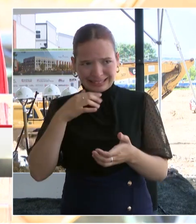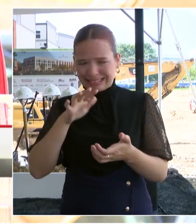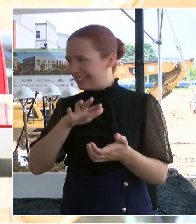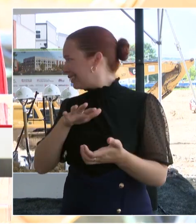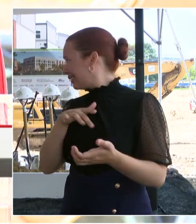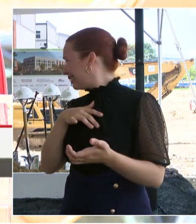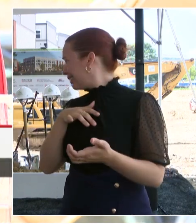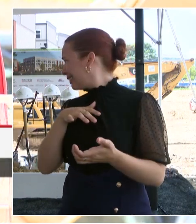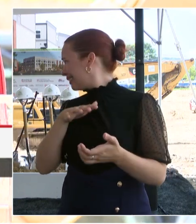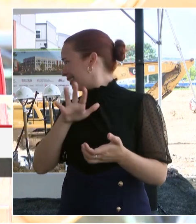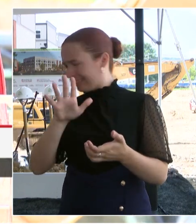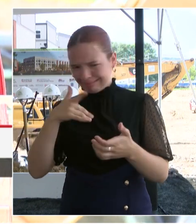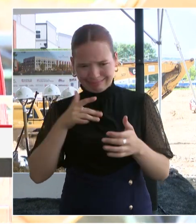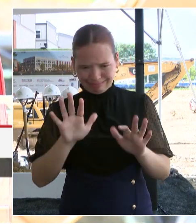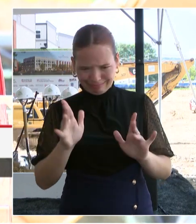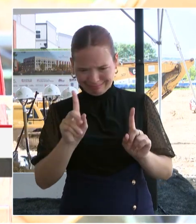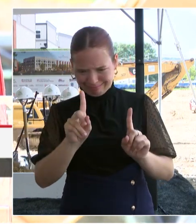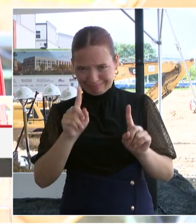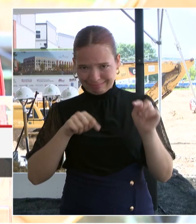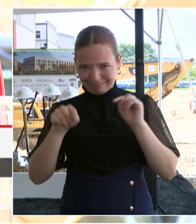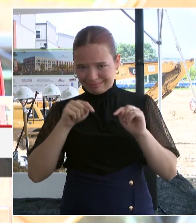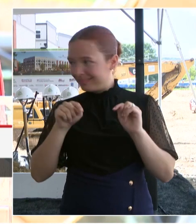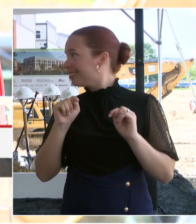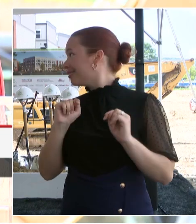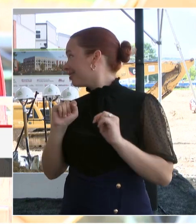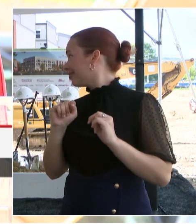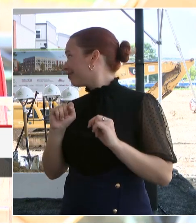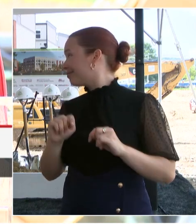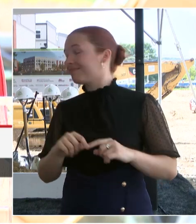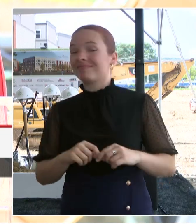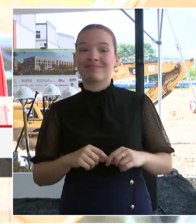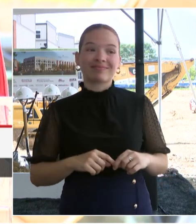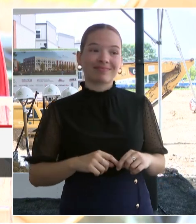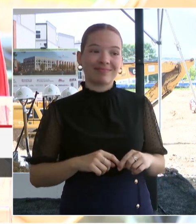Okay. I'll get it in a minute.